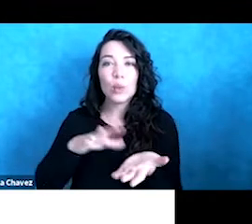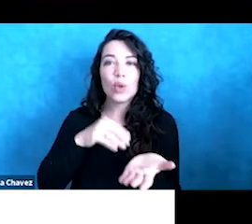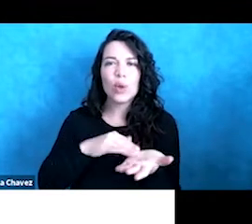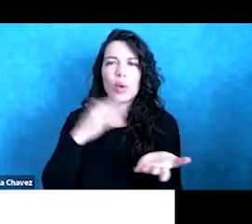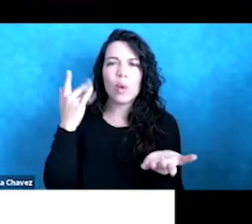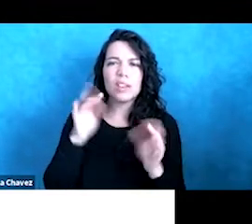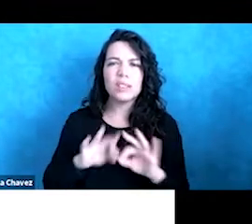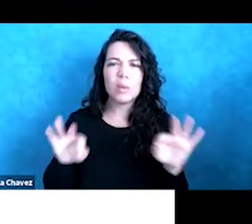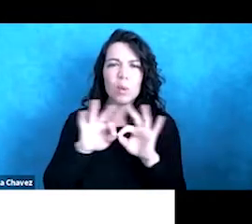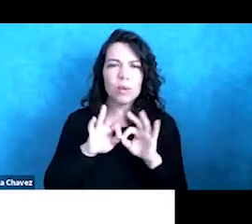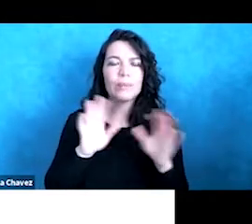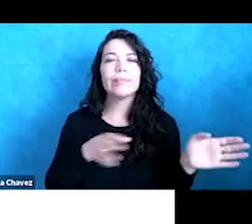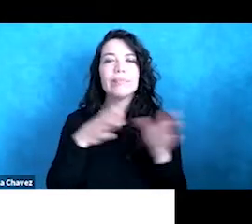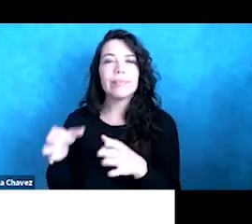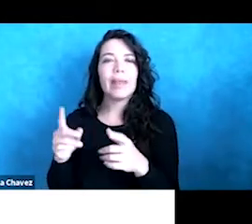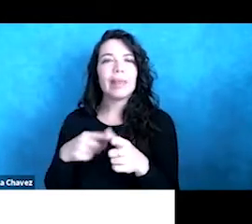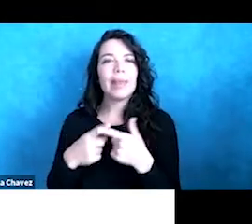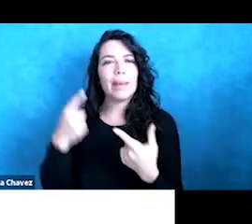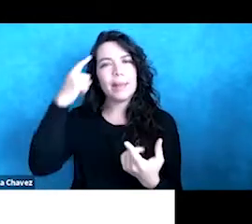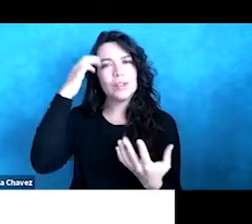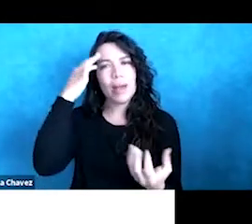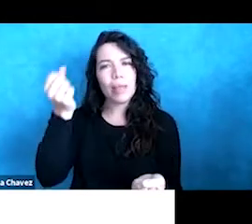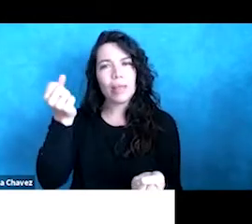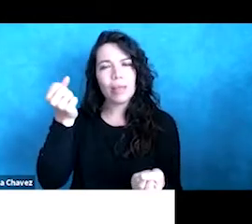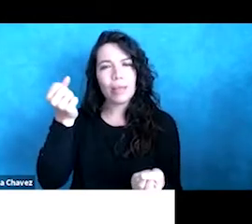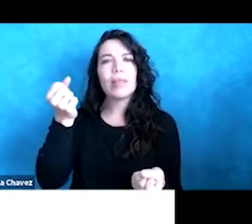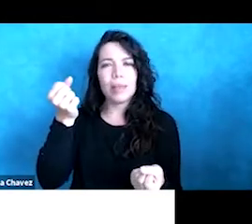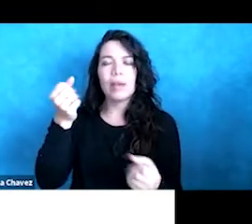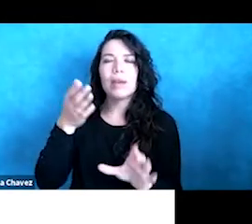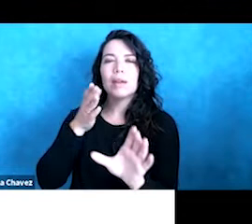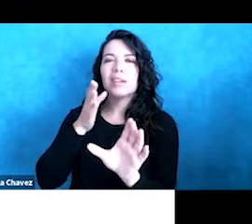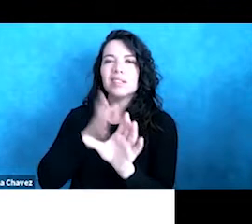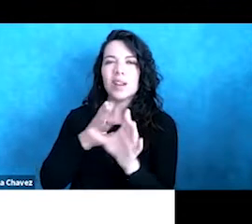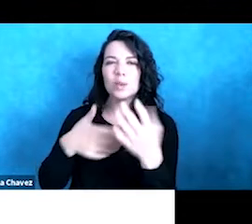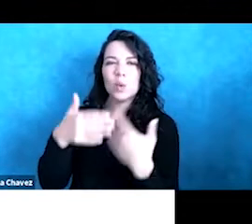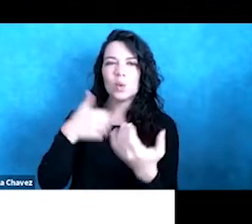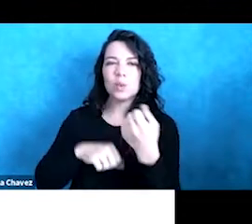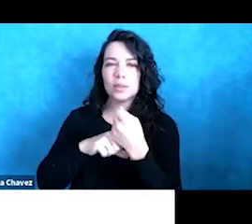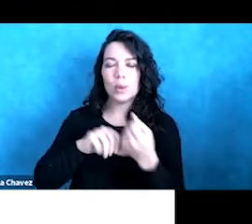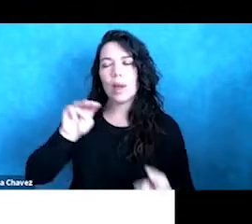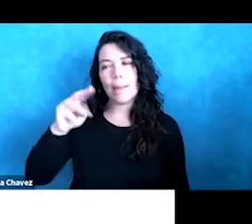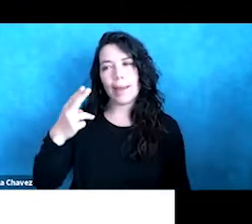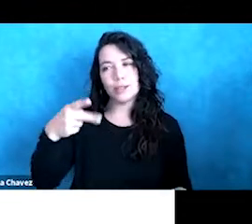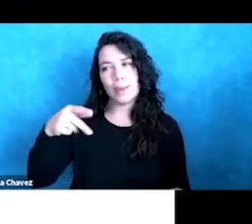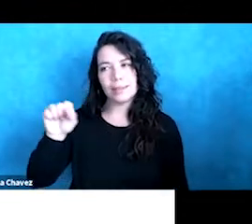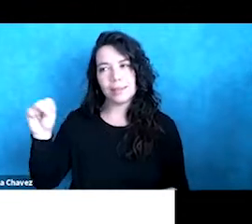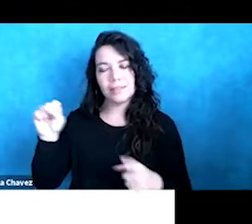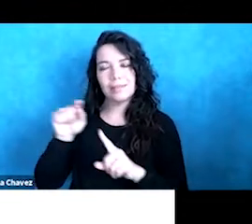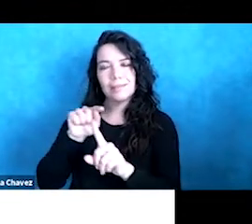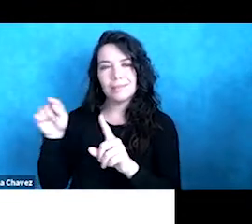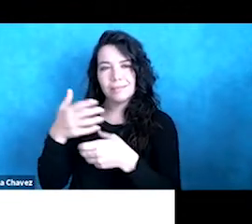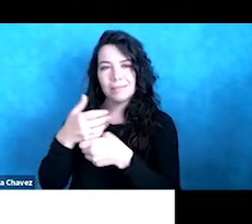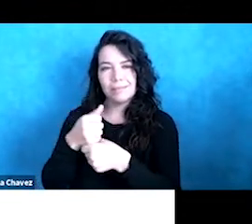health and psychosocial support, which we'll also refer to as MHPSS. And this will serve as a basis to explore the